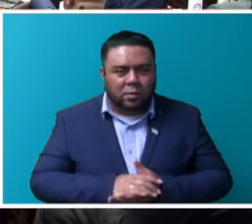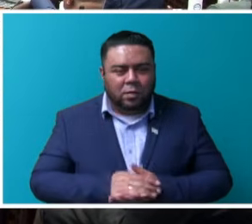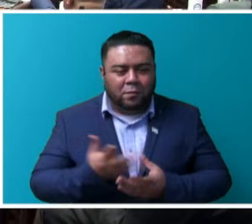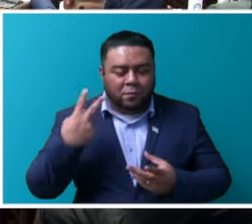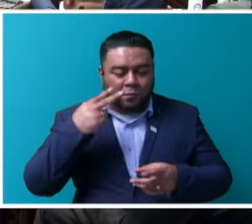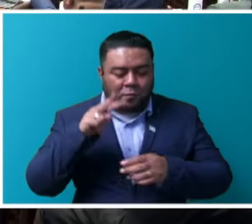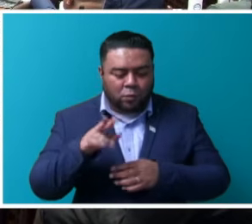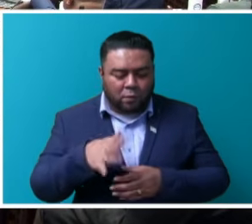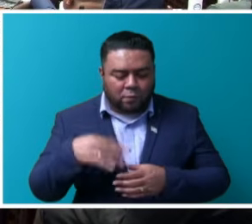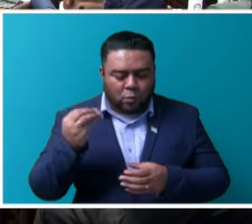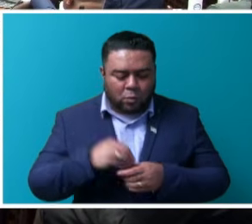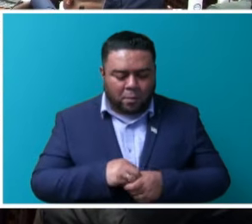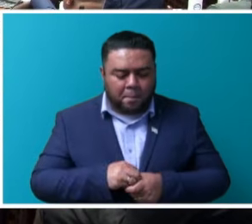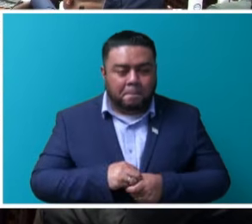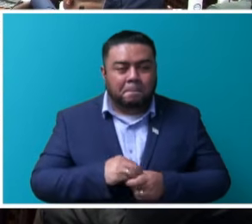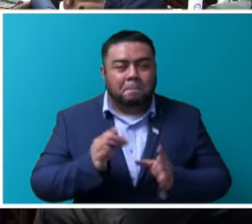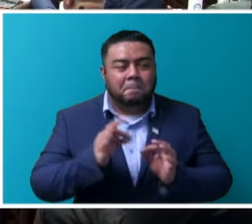of the consequential bills,